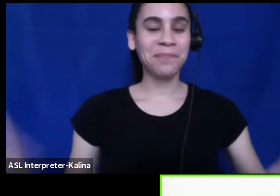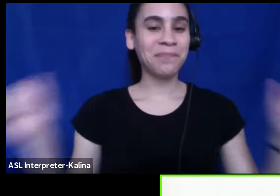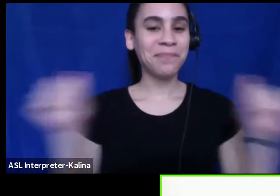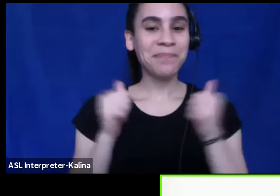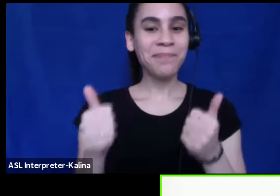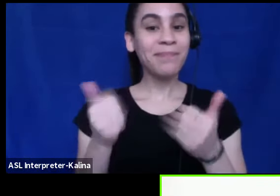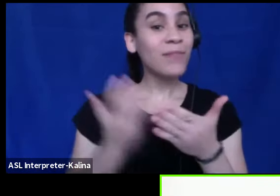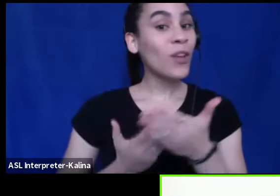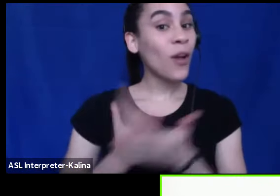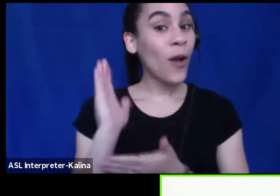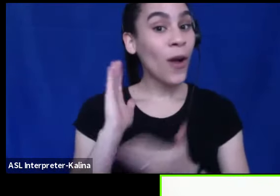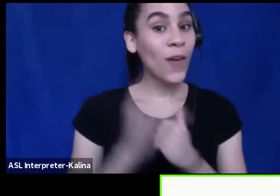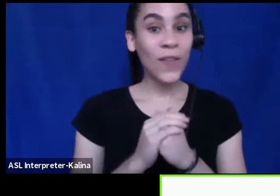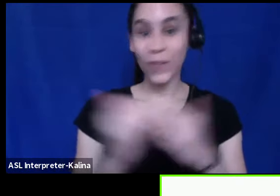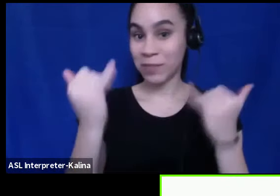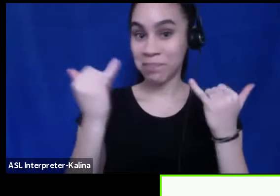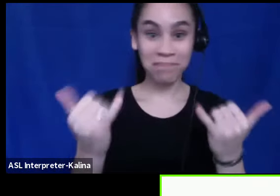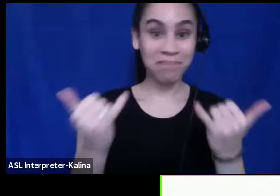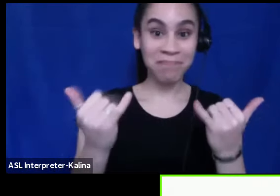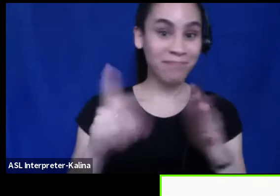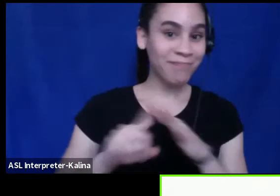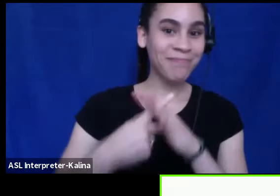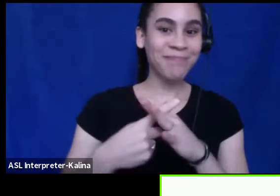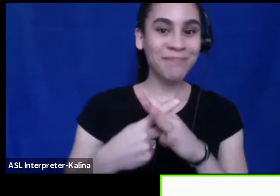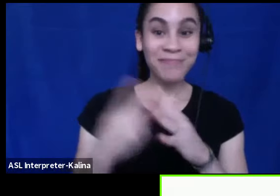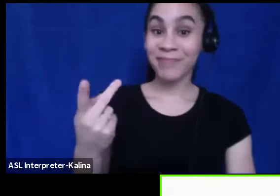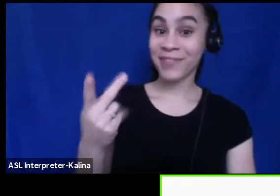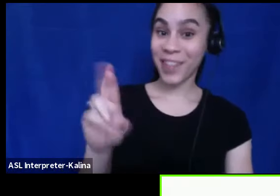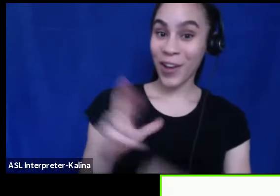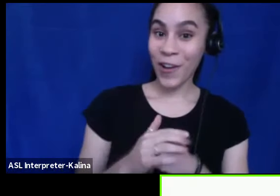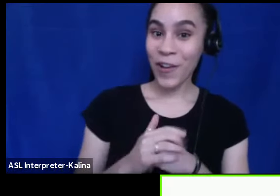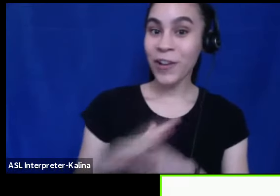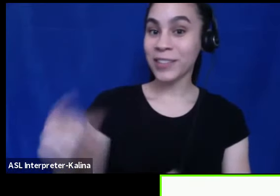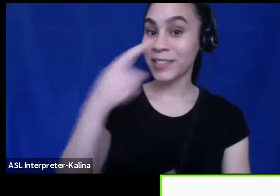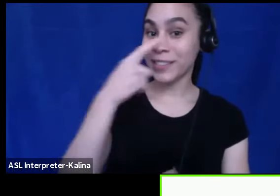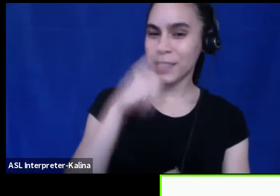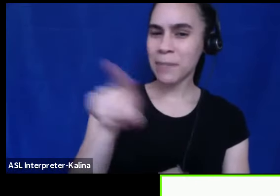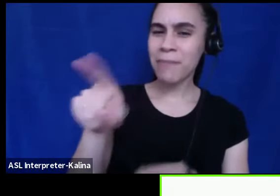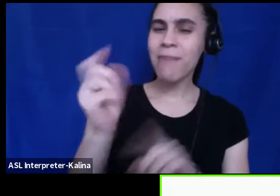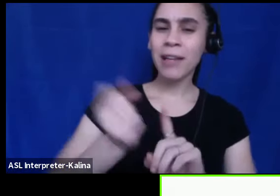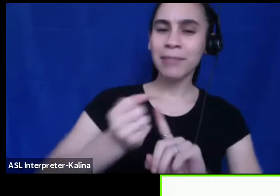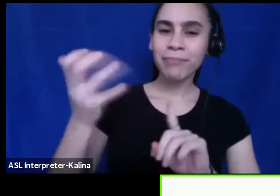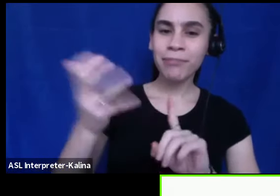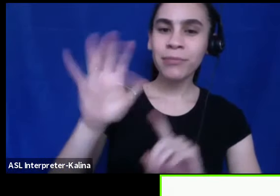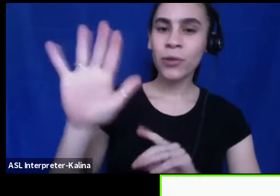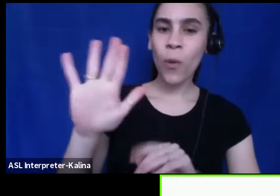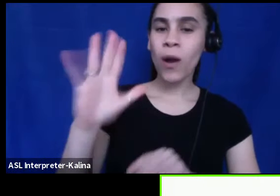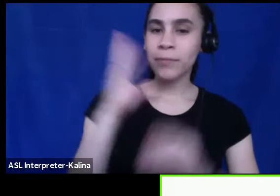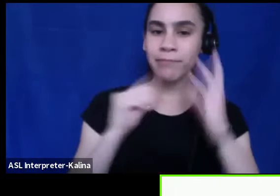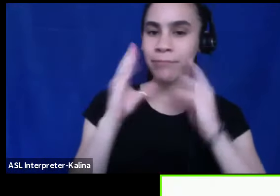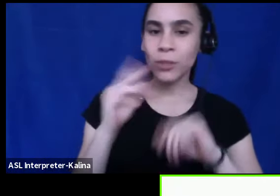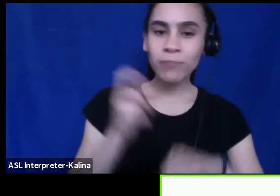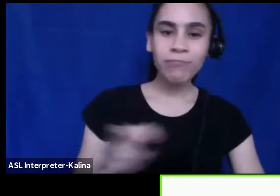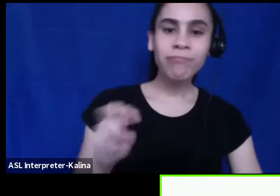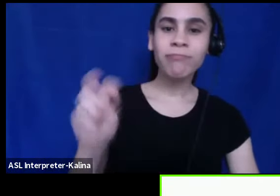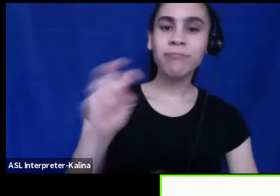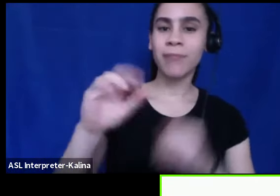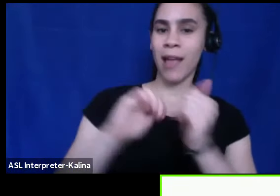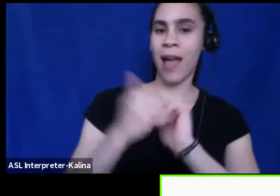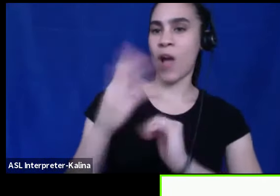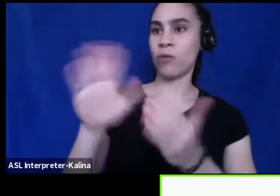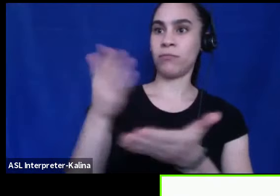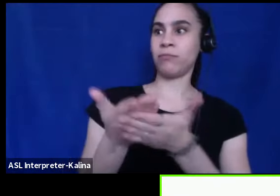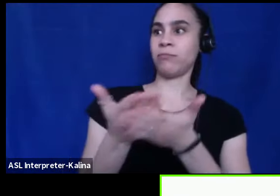so let's dive in. So KR, can you tell us about your journey, how you came to do what you do